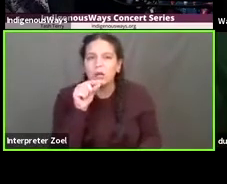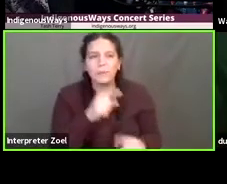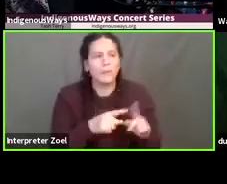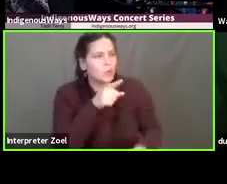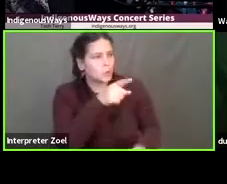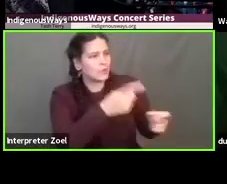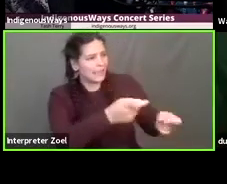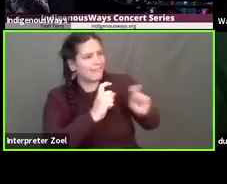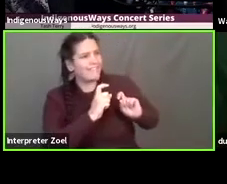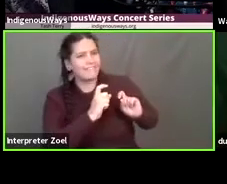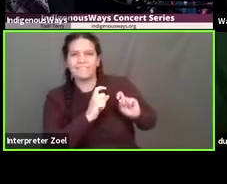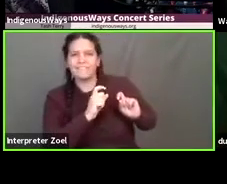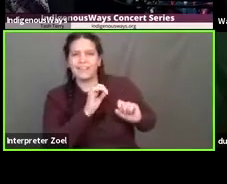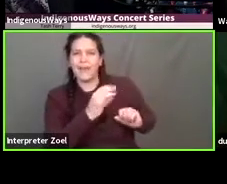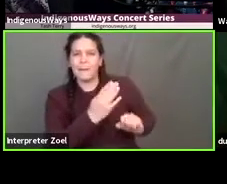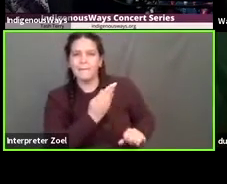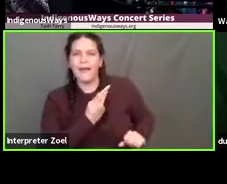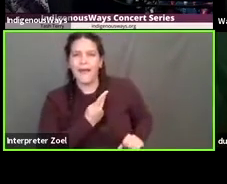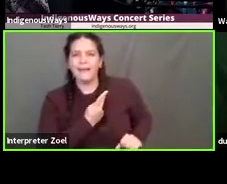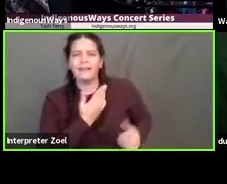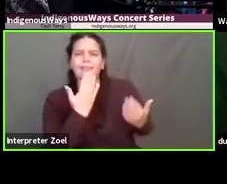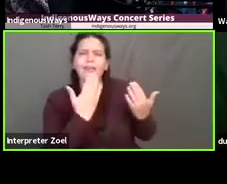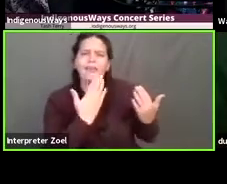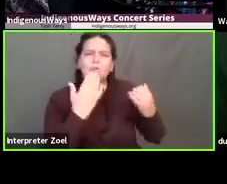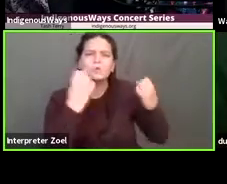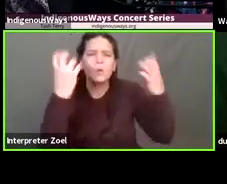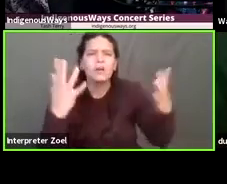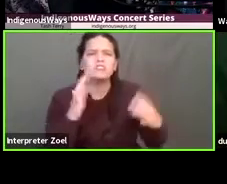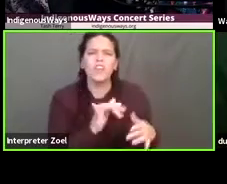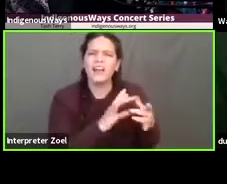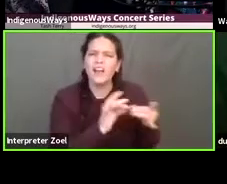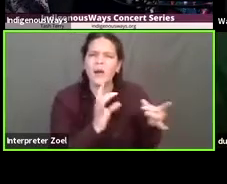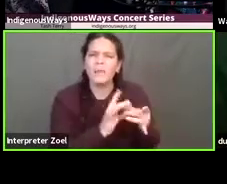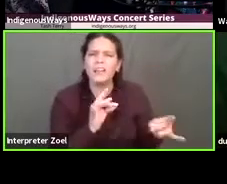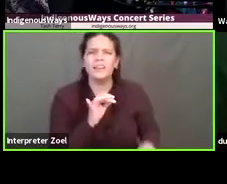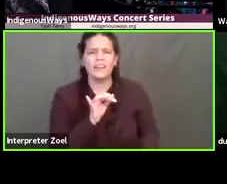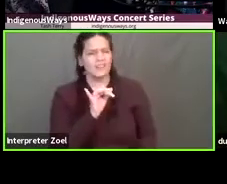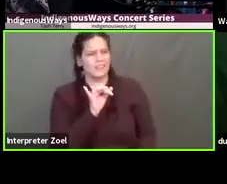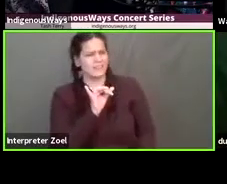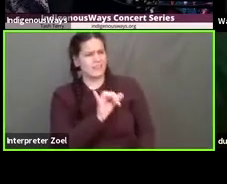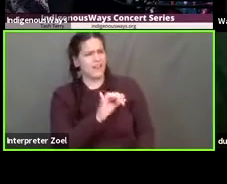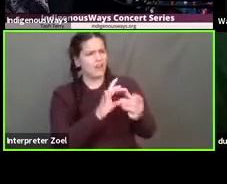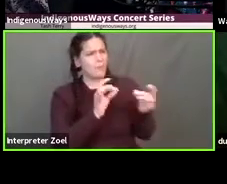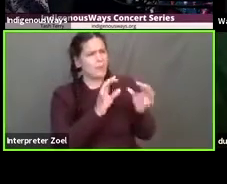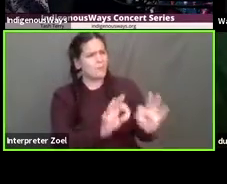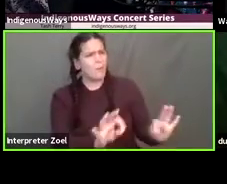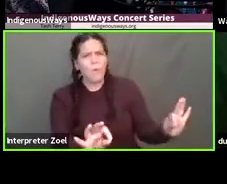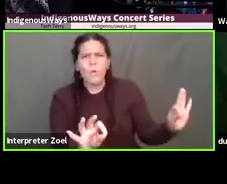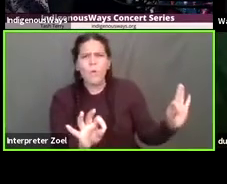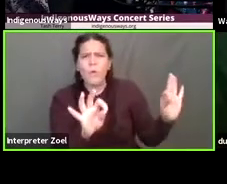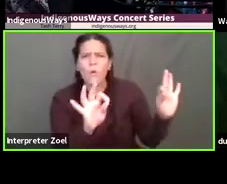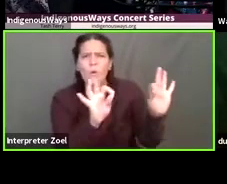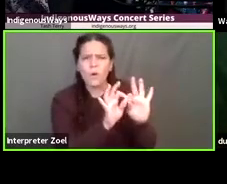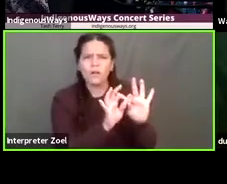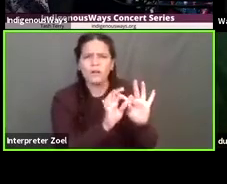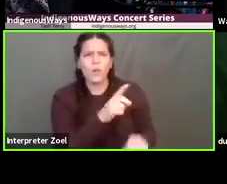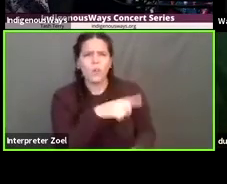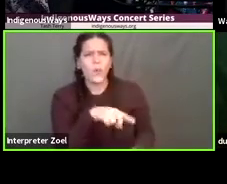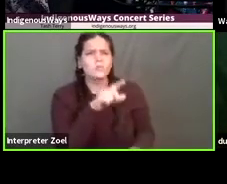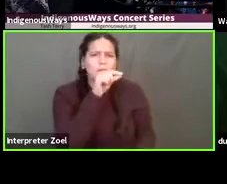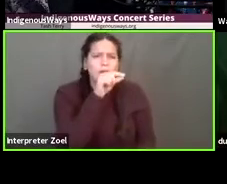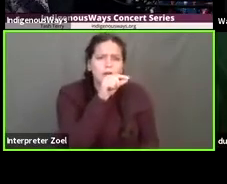And those you know what she said was is very important. It's like those birds,